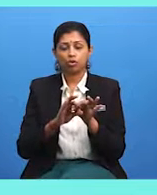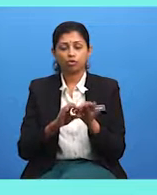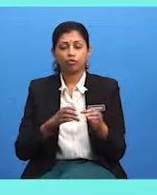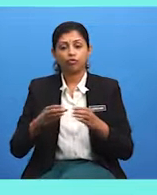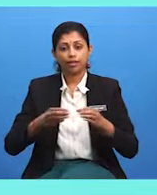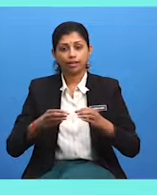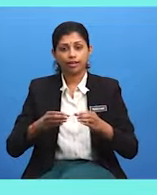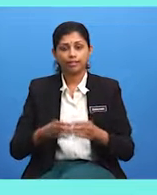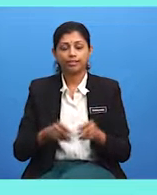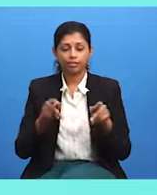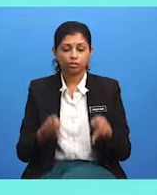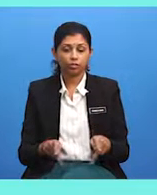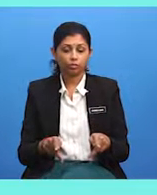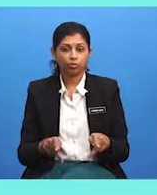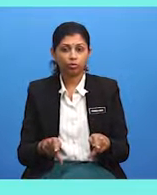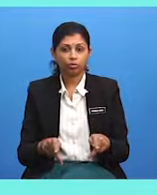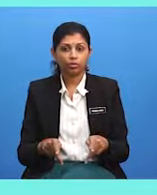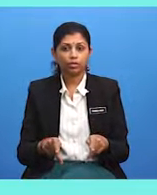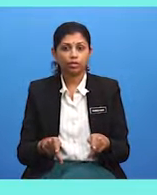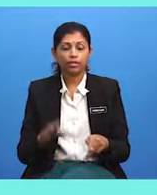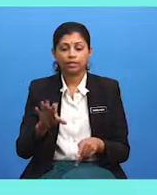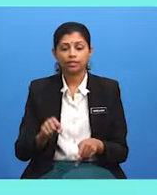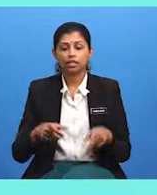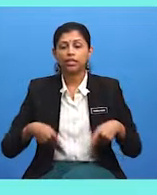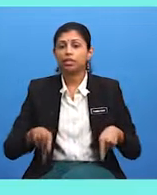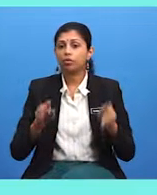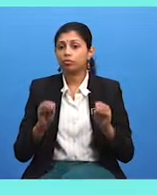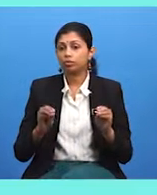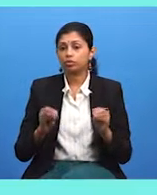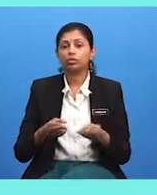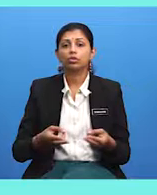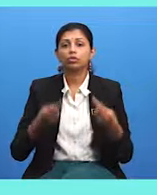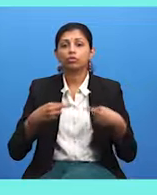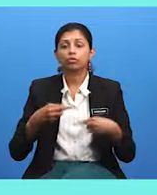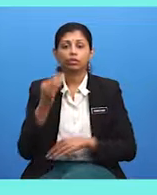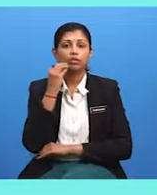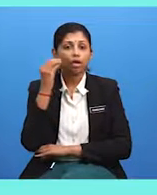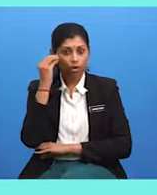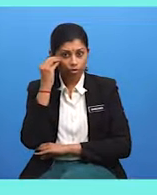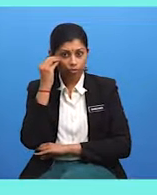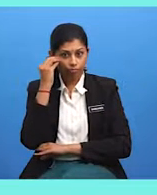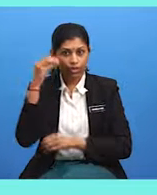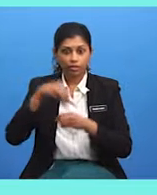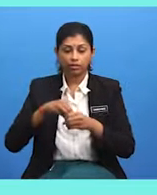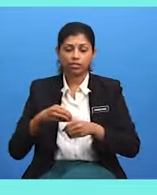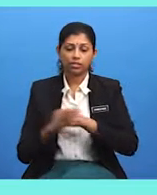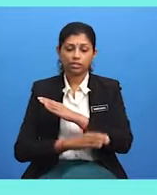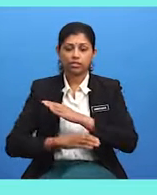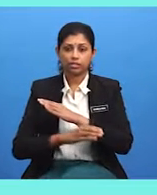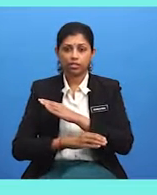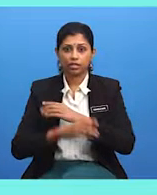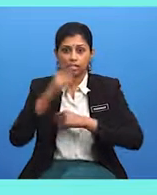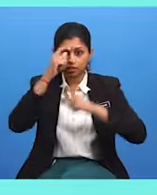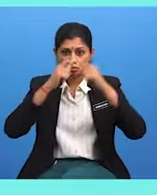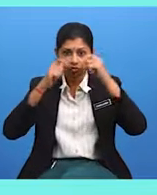the opportunity to return to their hometowns now that the interstate travel ban has